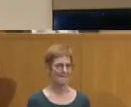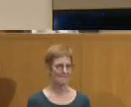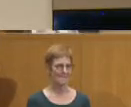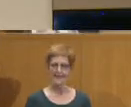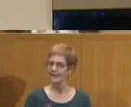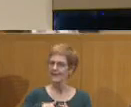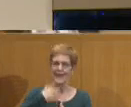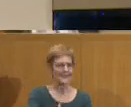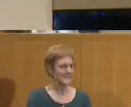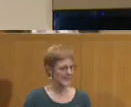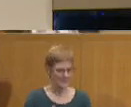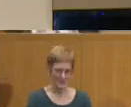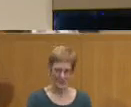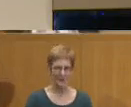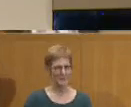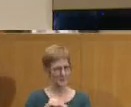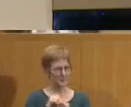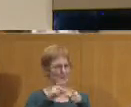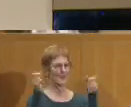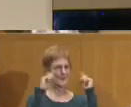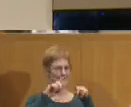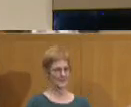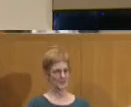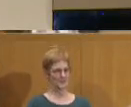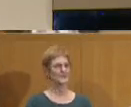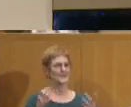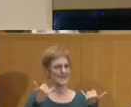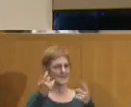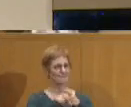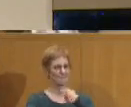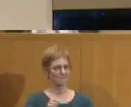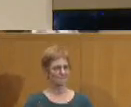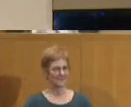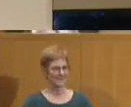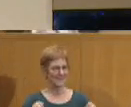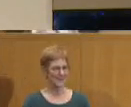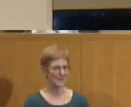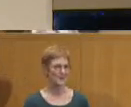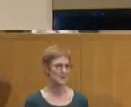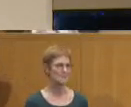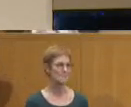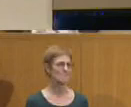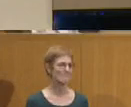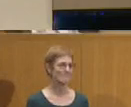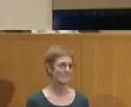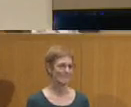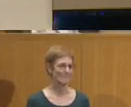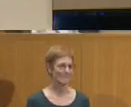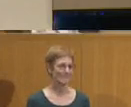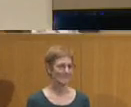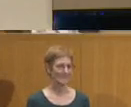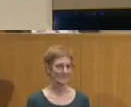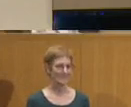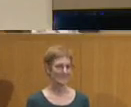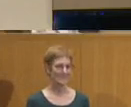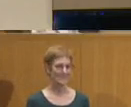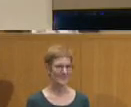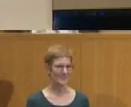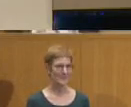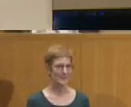My son, Wayne Kwame Alexander, my wonderful daughter-in-law, Ashley Collins